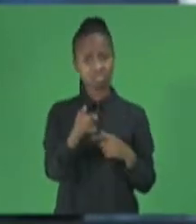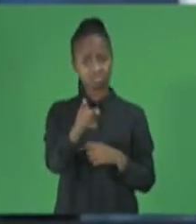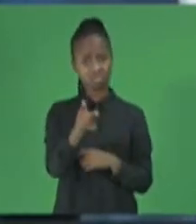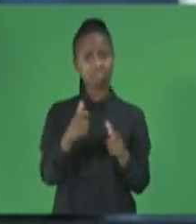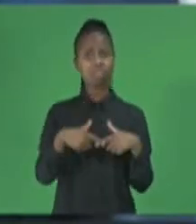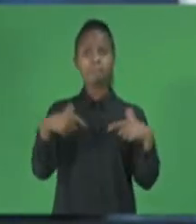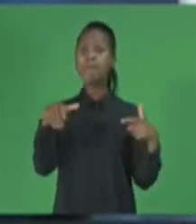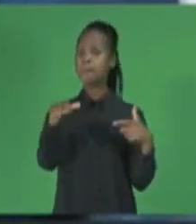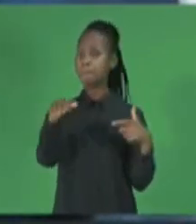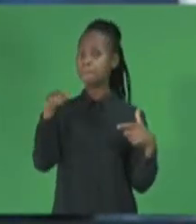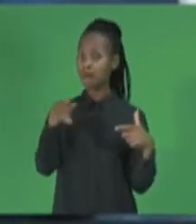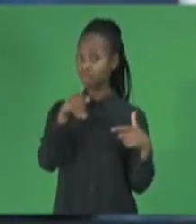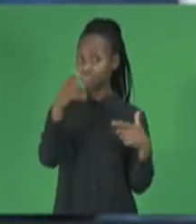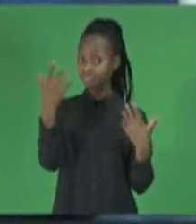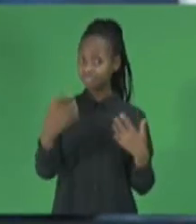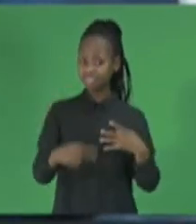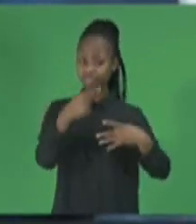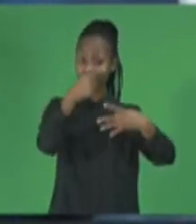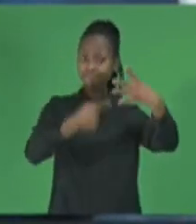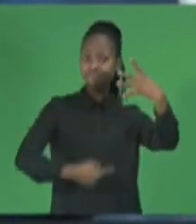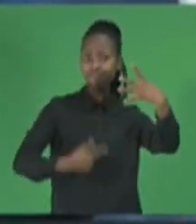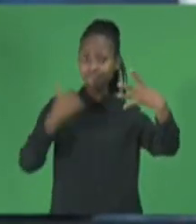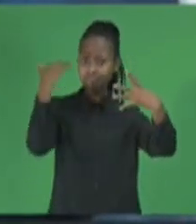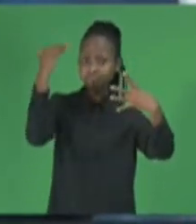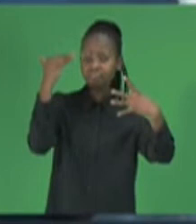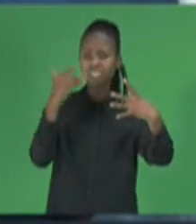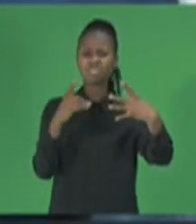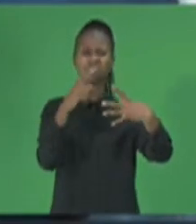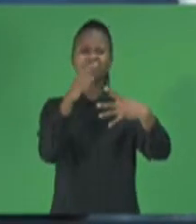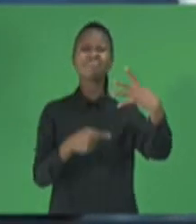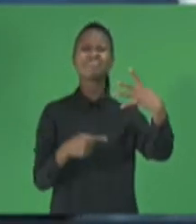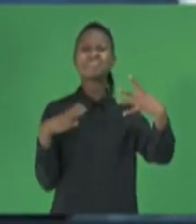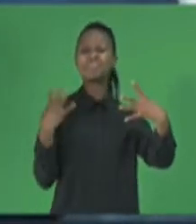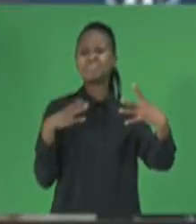about? Those are all the questions, Governor. Thank you.